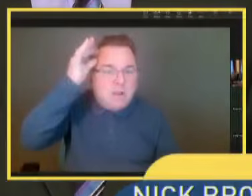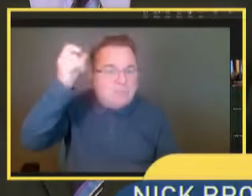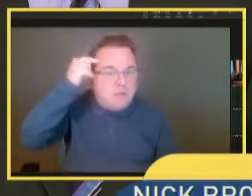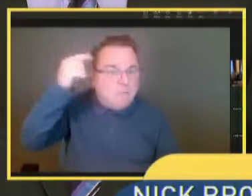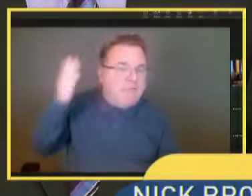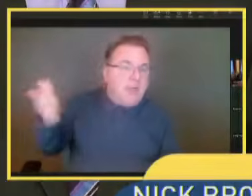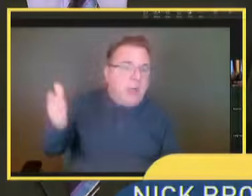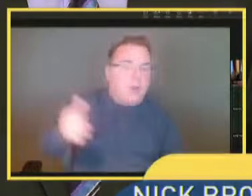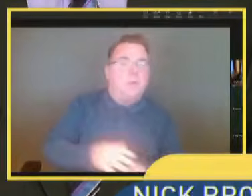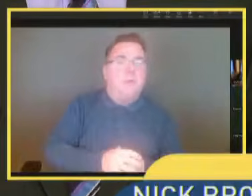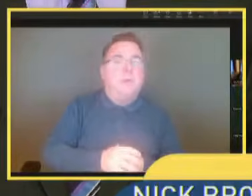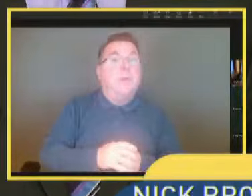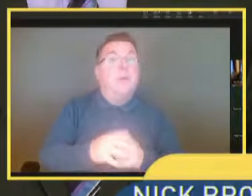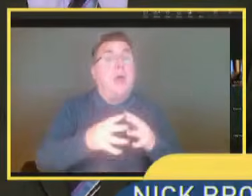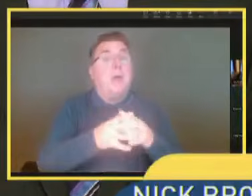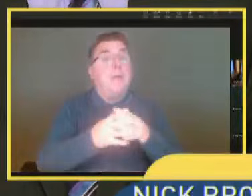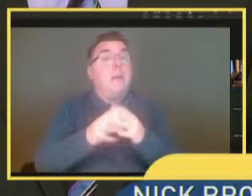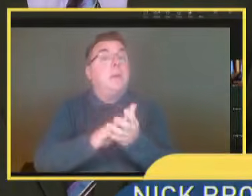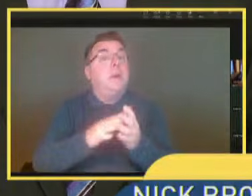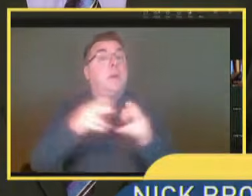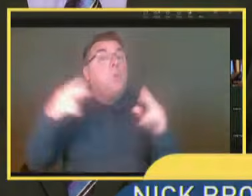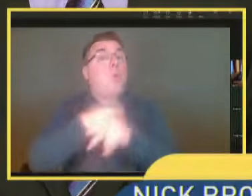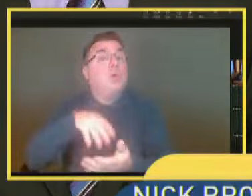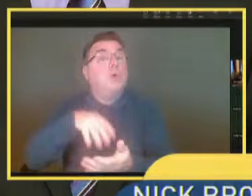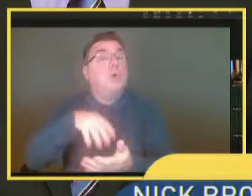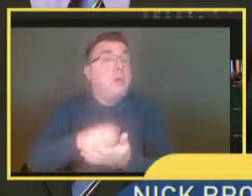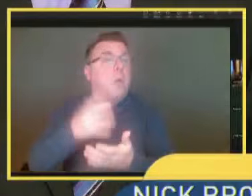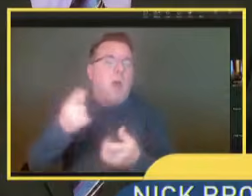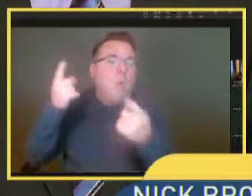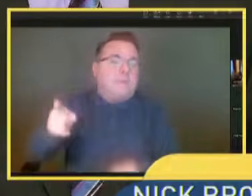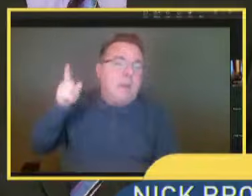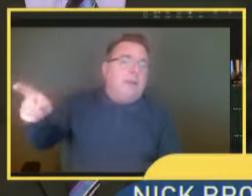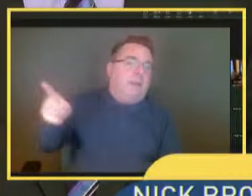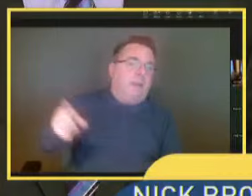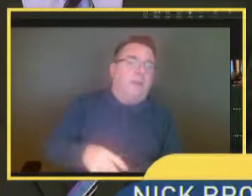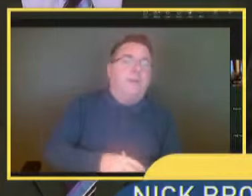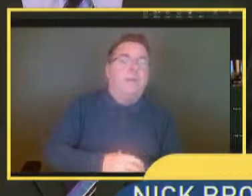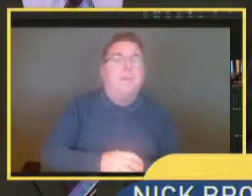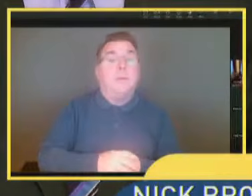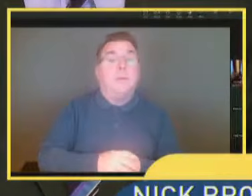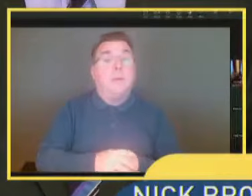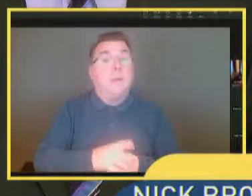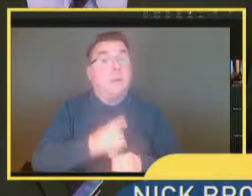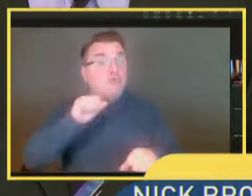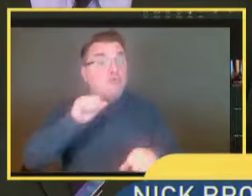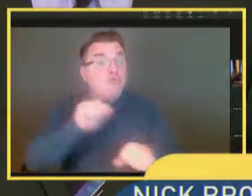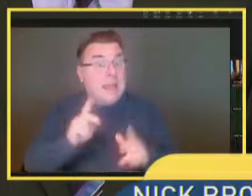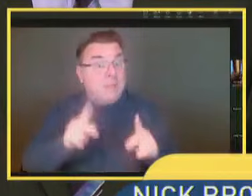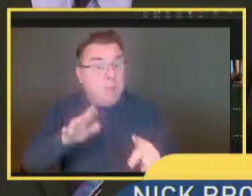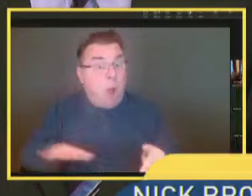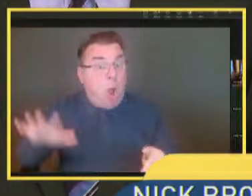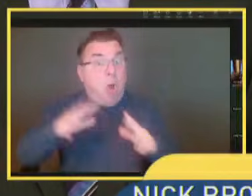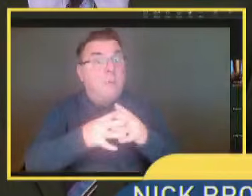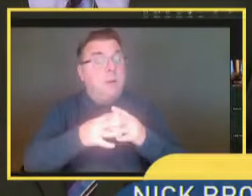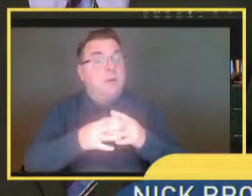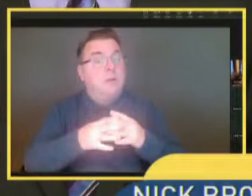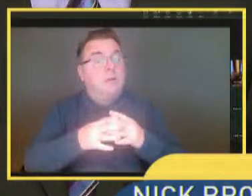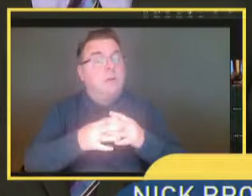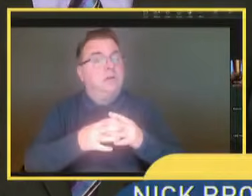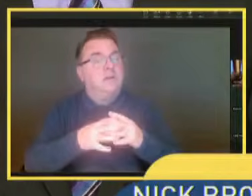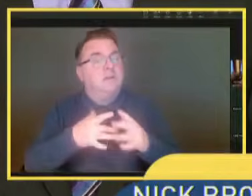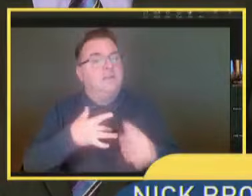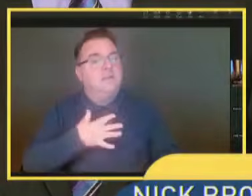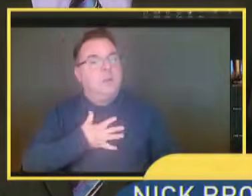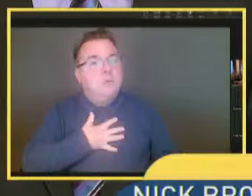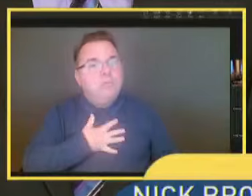is weaker because of the operations in Minnesota. And real people all across this country are now traumatized,